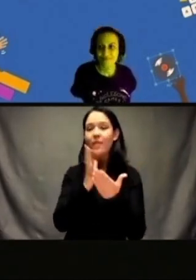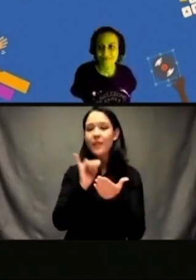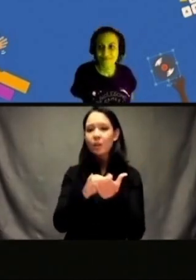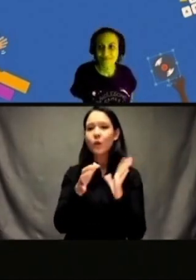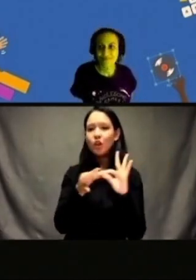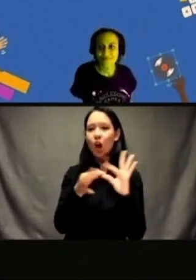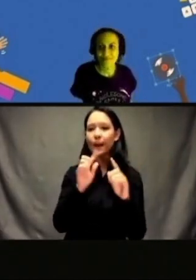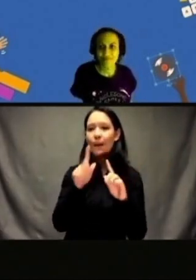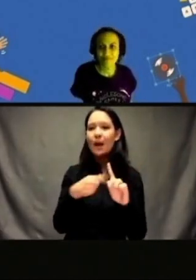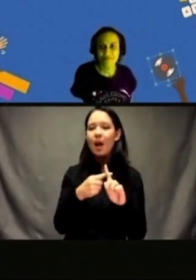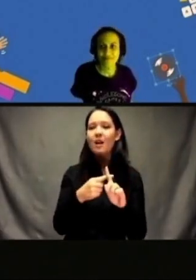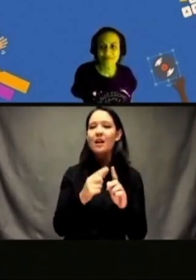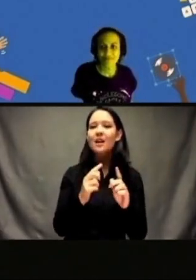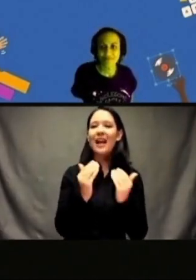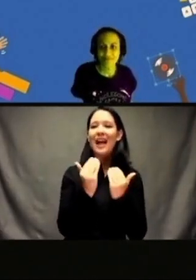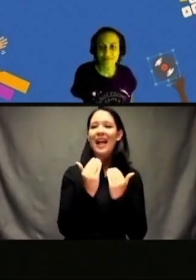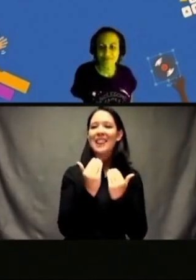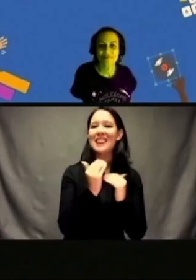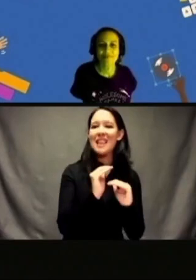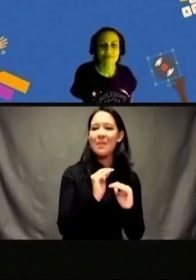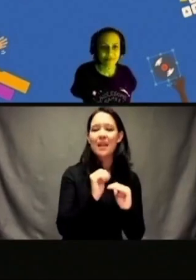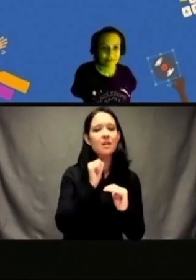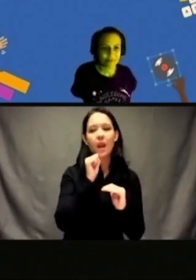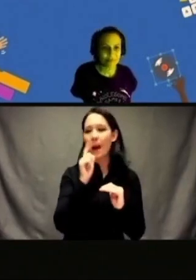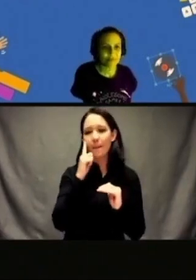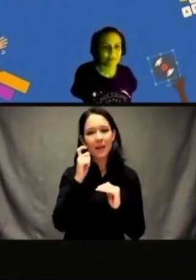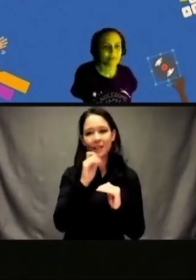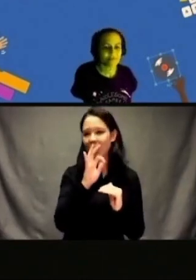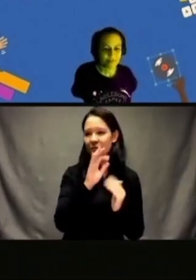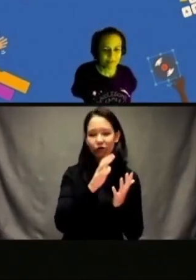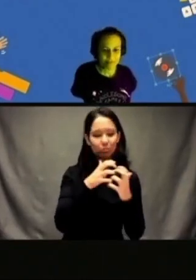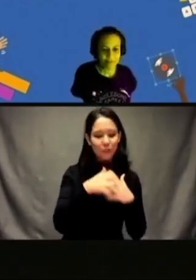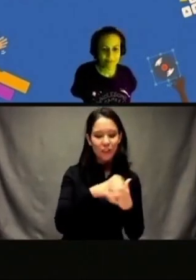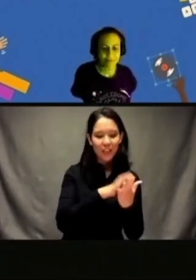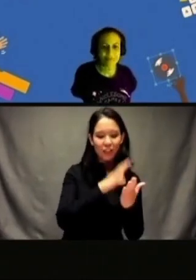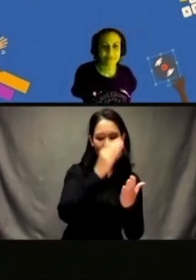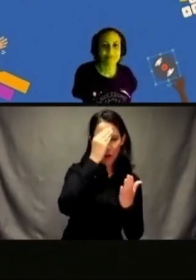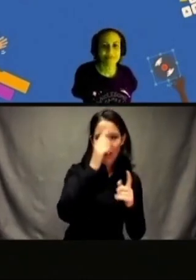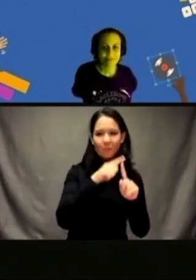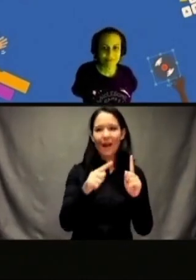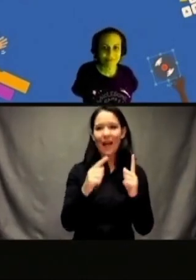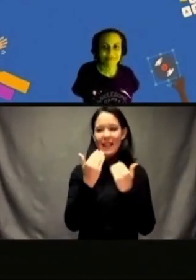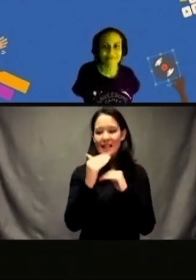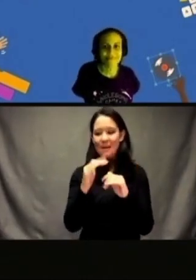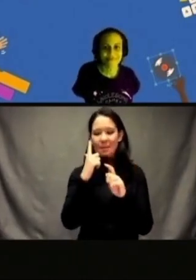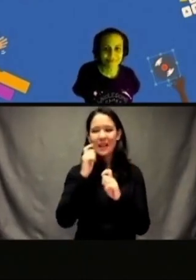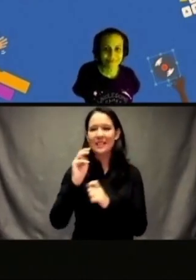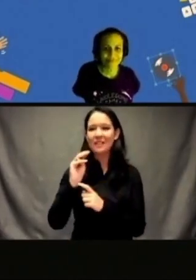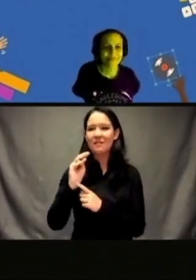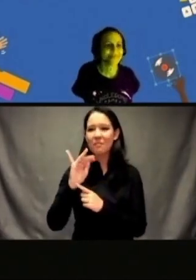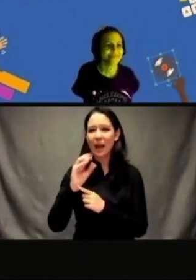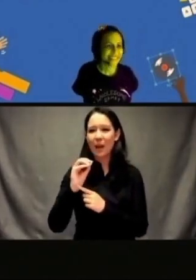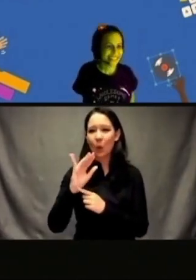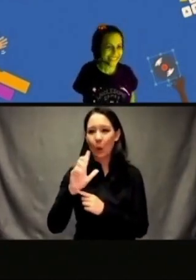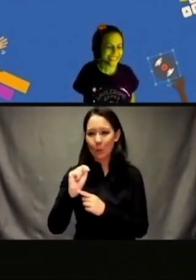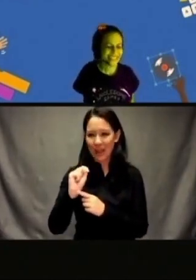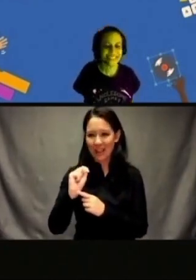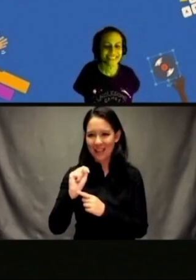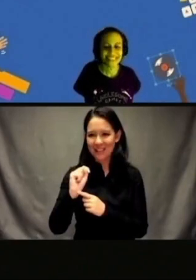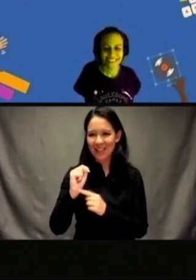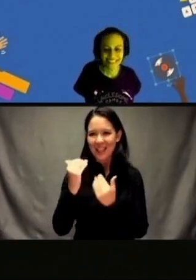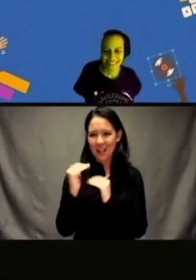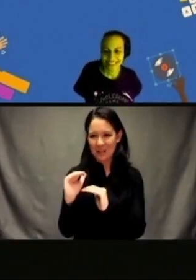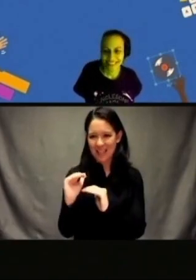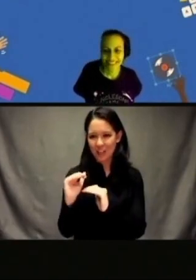has very limited, is limited not because of machine learning, but it's limited because of the blocks we have with microbit. So my hope is that we